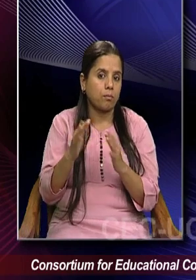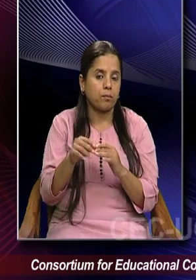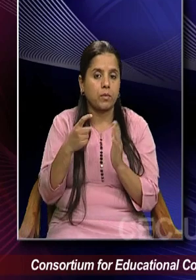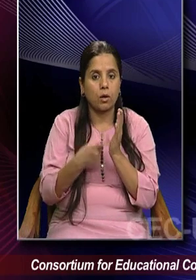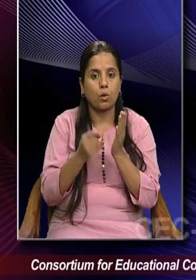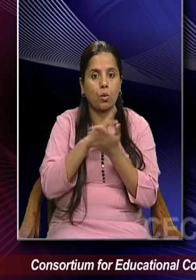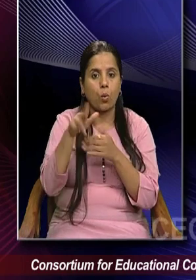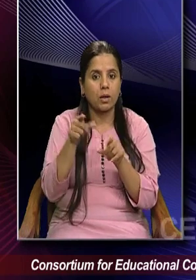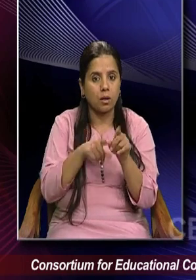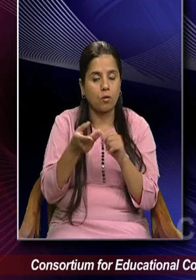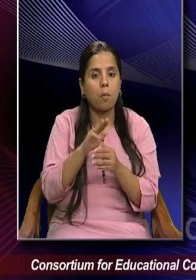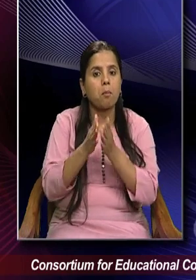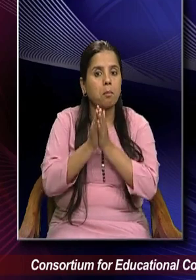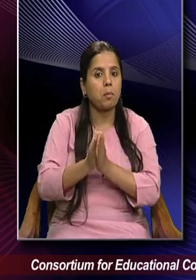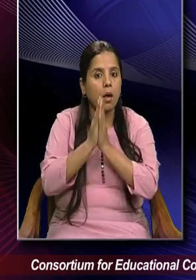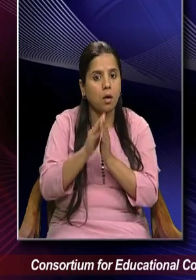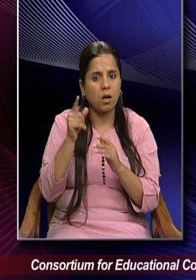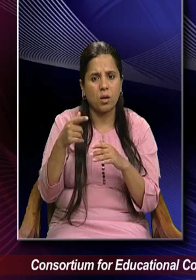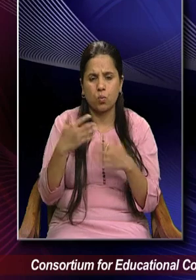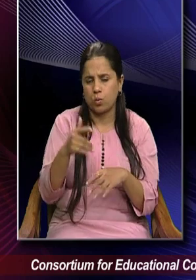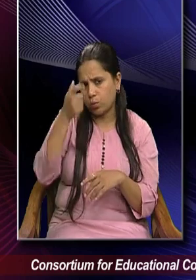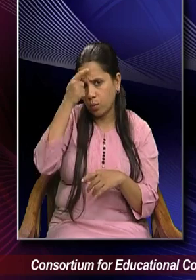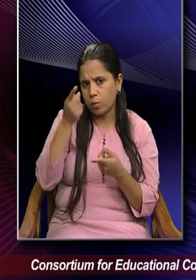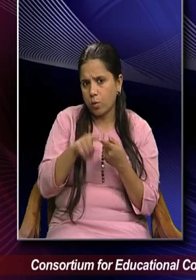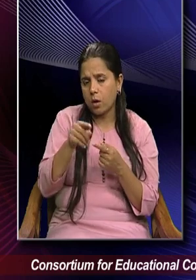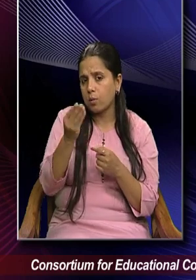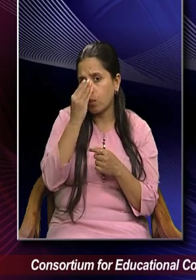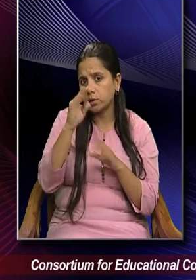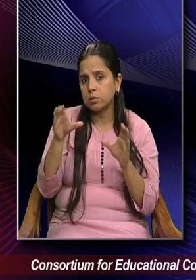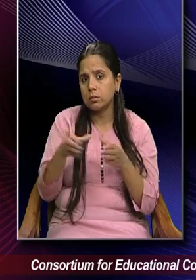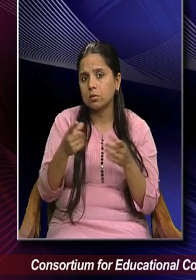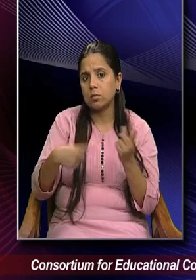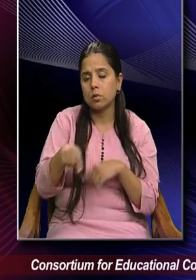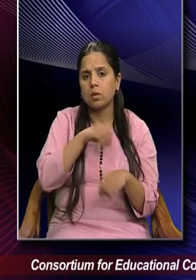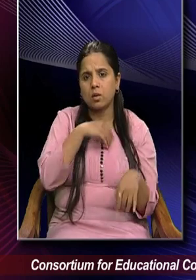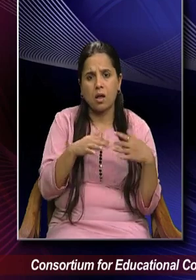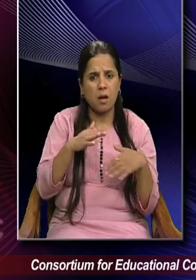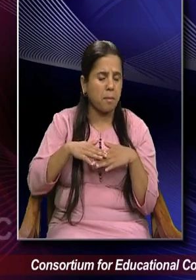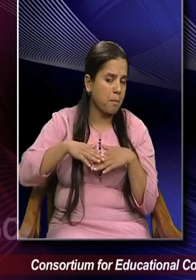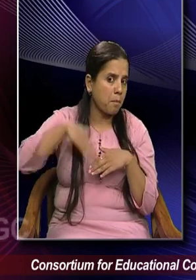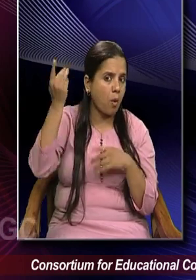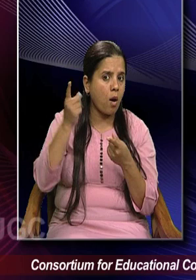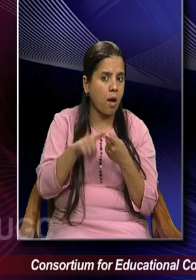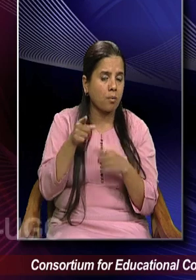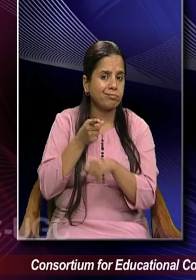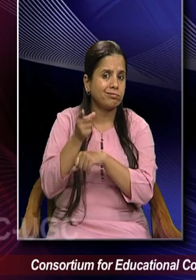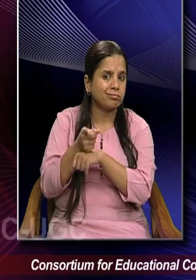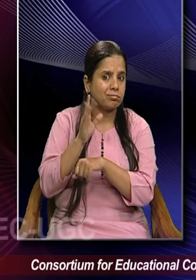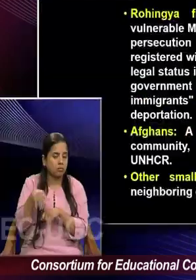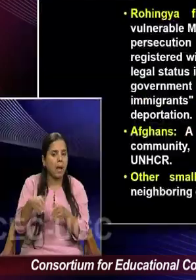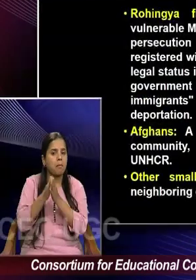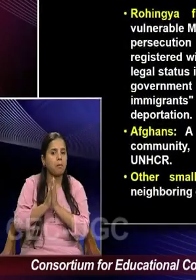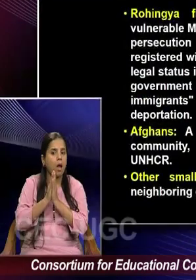Rohingyas from Myanmar, a highly vulnerable Muslim minority facing severe persecution in